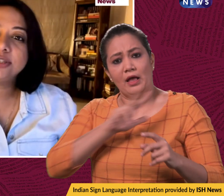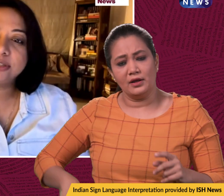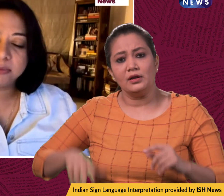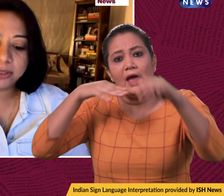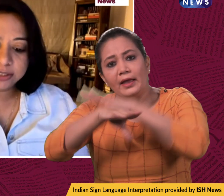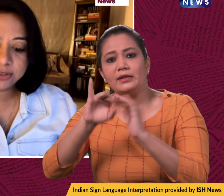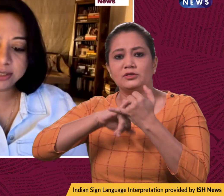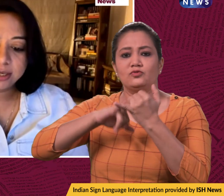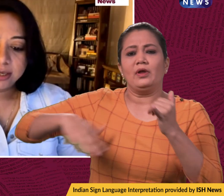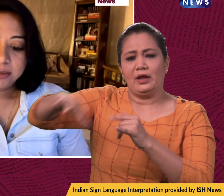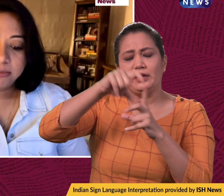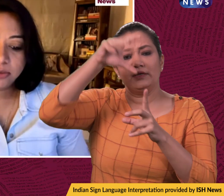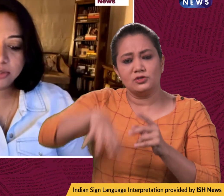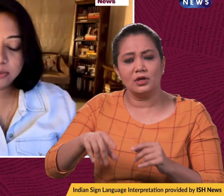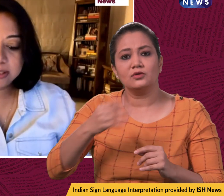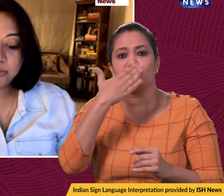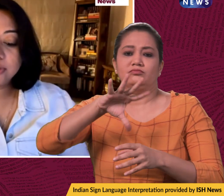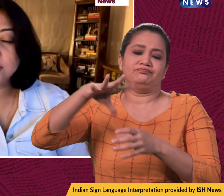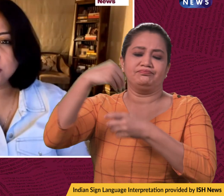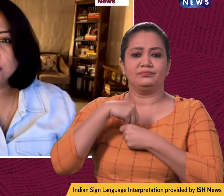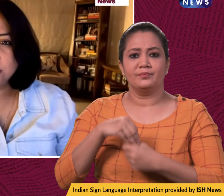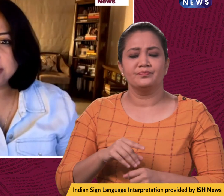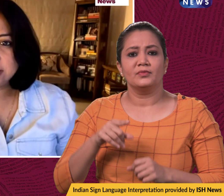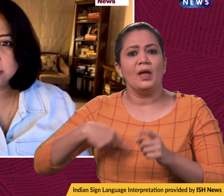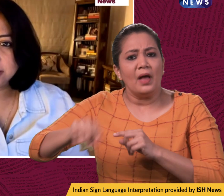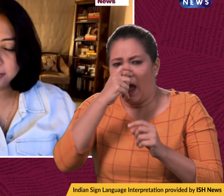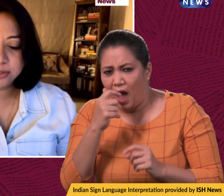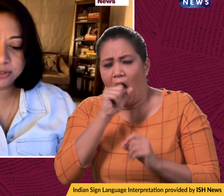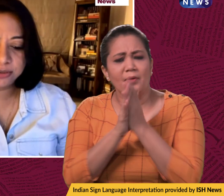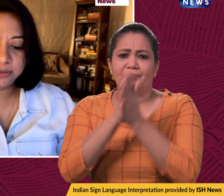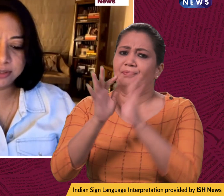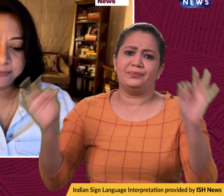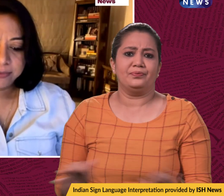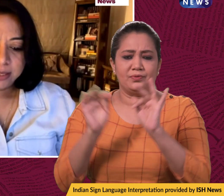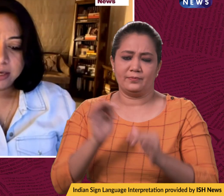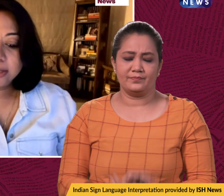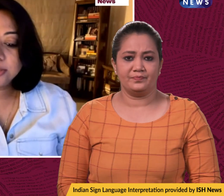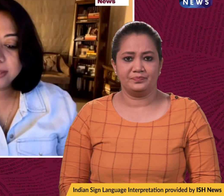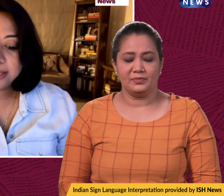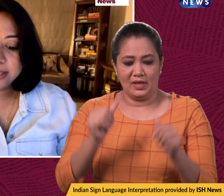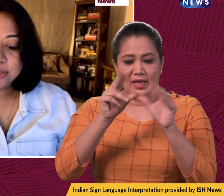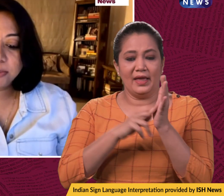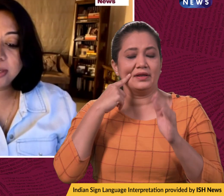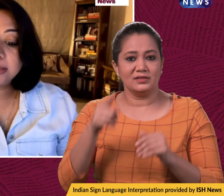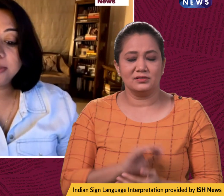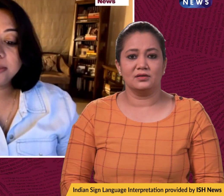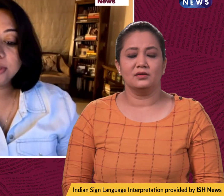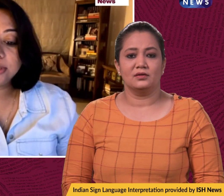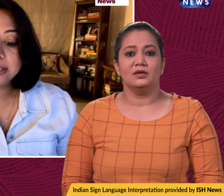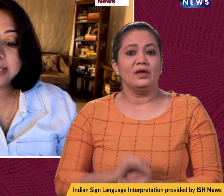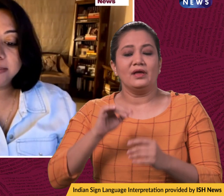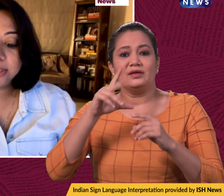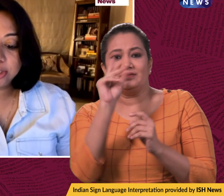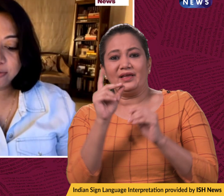Karnataka, Shivamoga District. Most of the students were asymptomatic, which is good news. According to ANI, Shivamoga Deputy